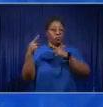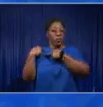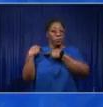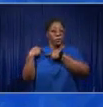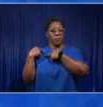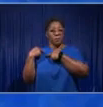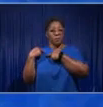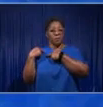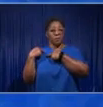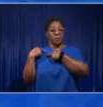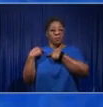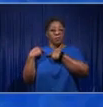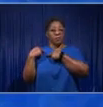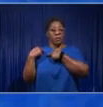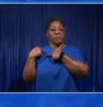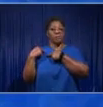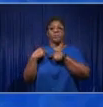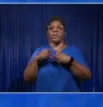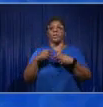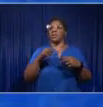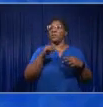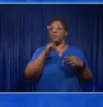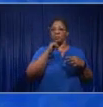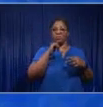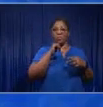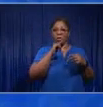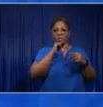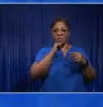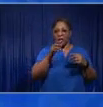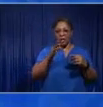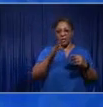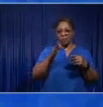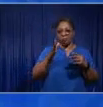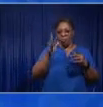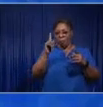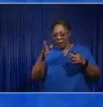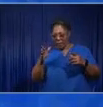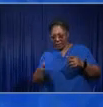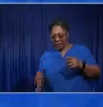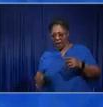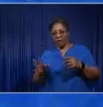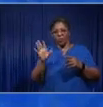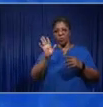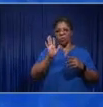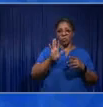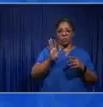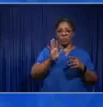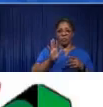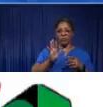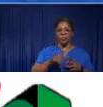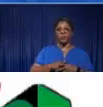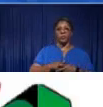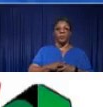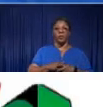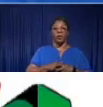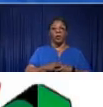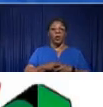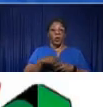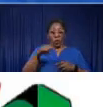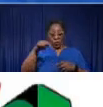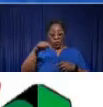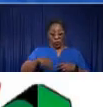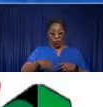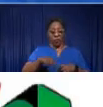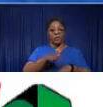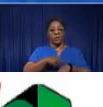is a bipartisan committee. So that explains. This is the moment for Amazing Grace, where I